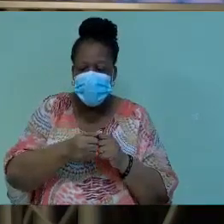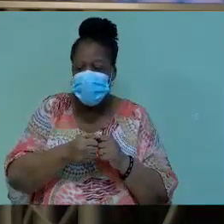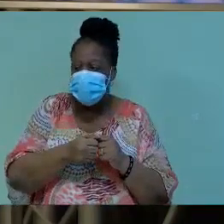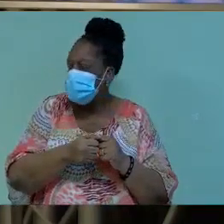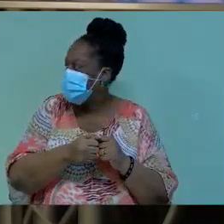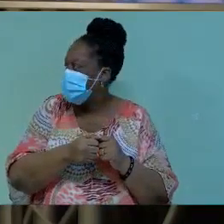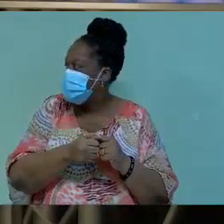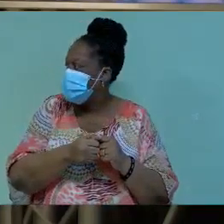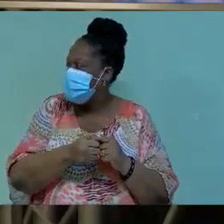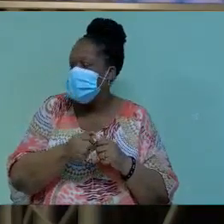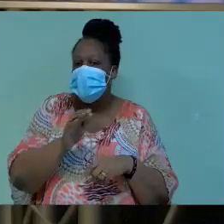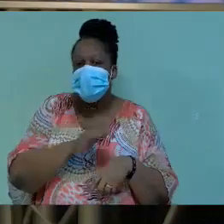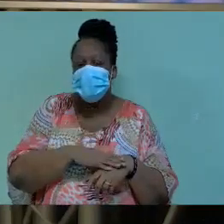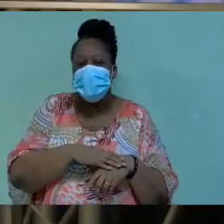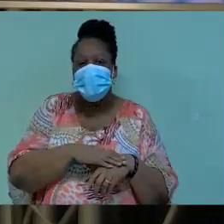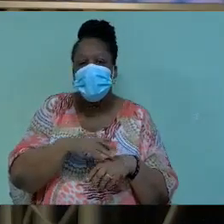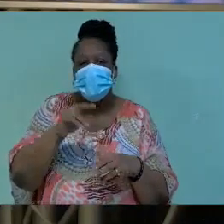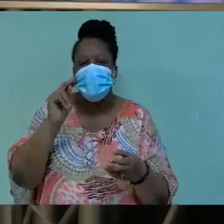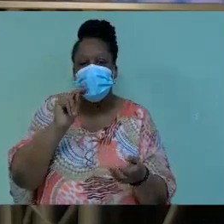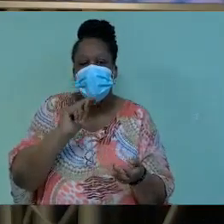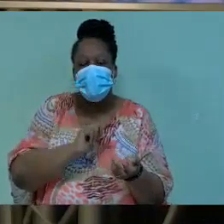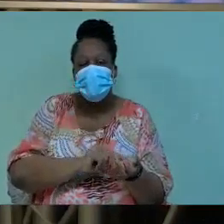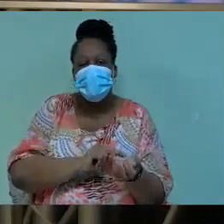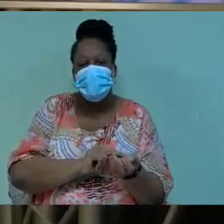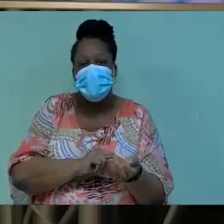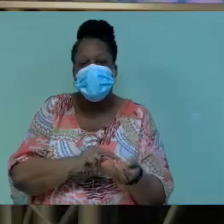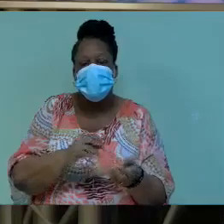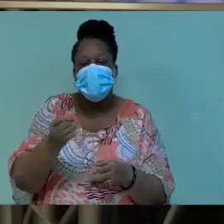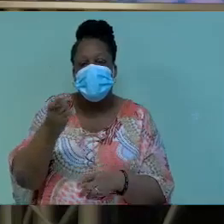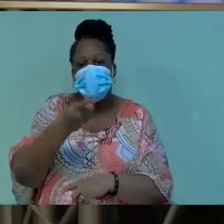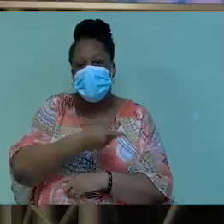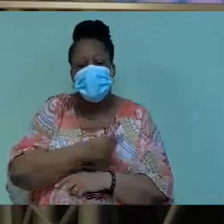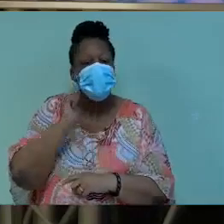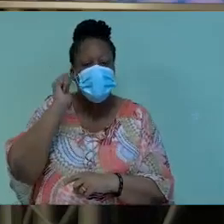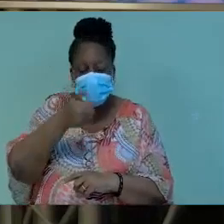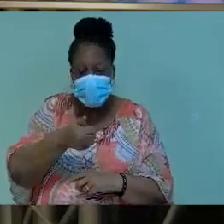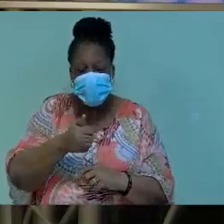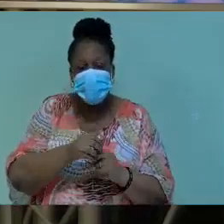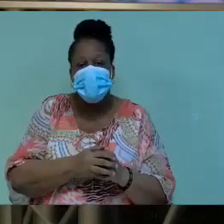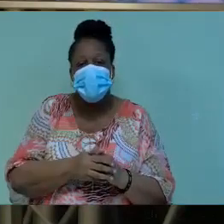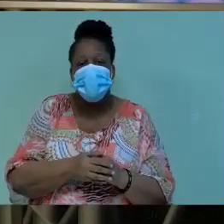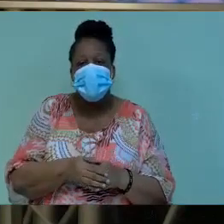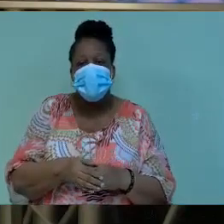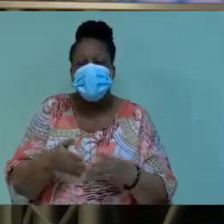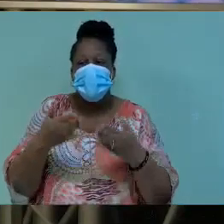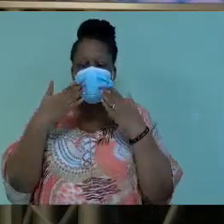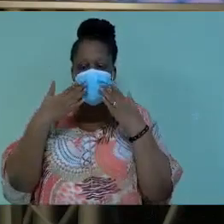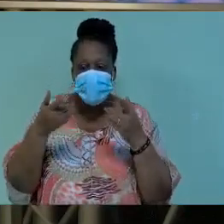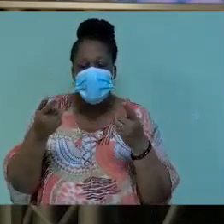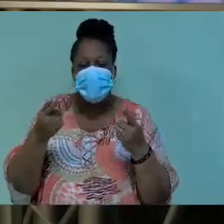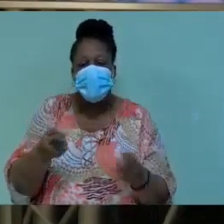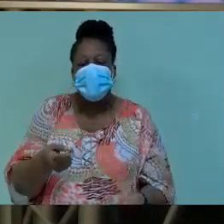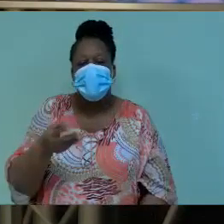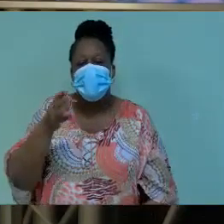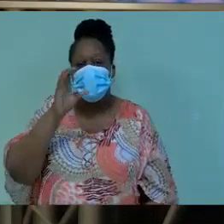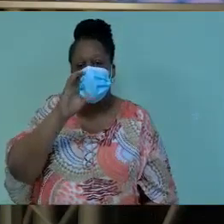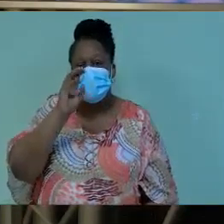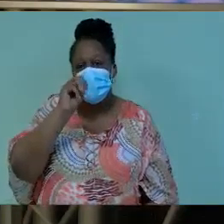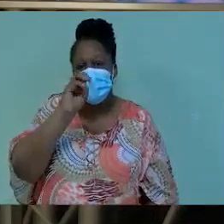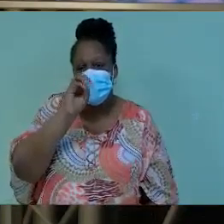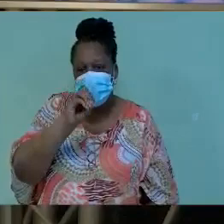Nurses Day. She will present tomorrow. Thank you very much to our Medical Chief of Staff,